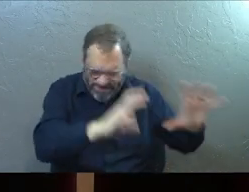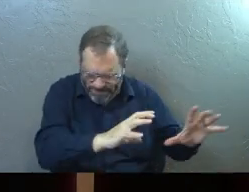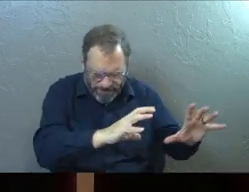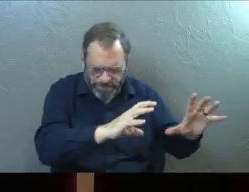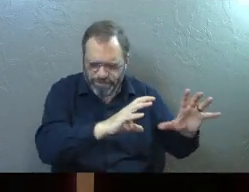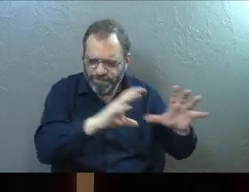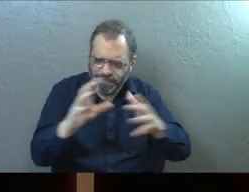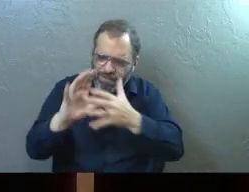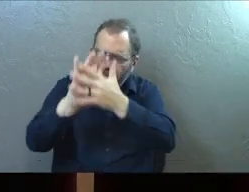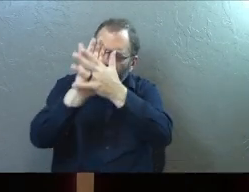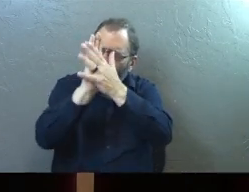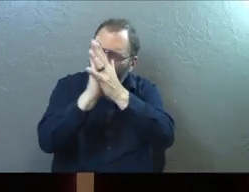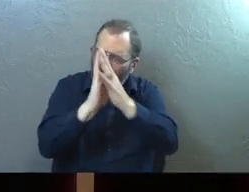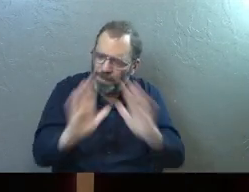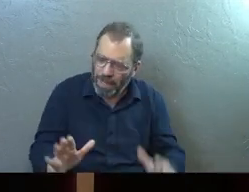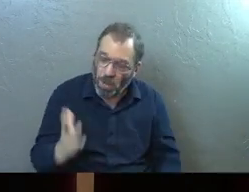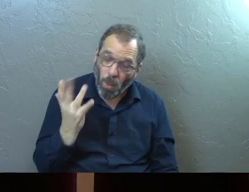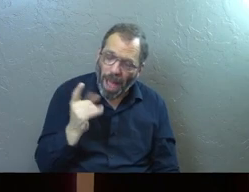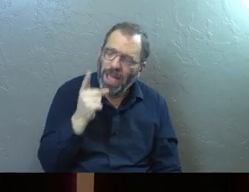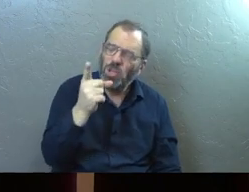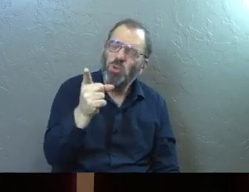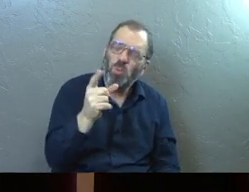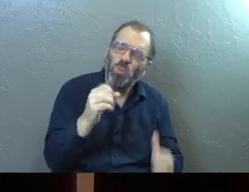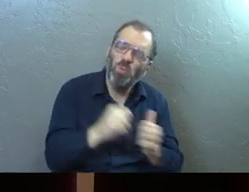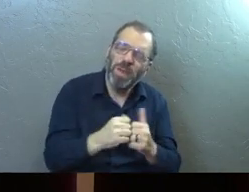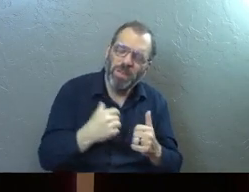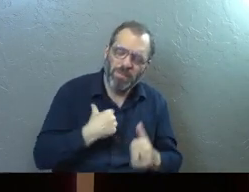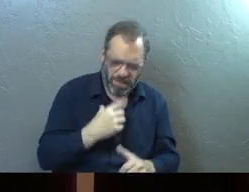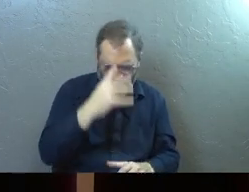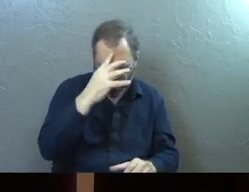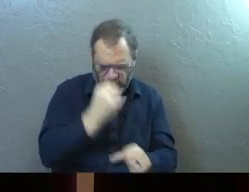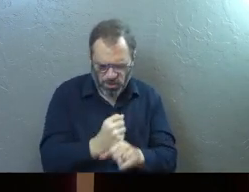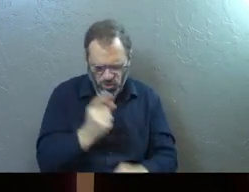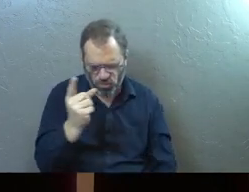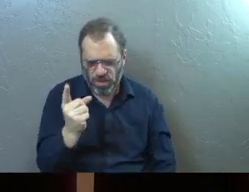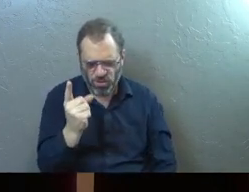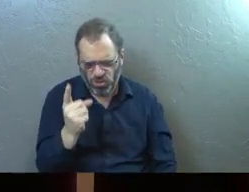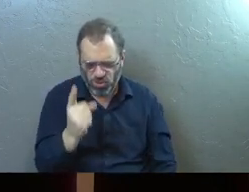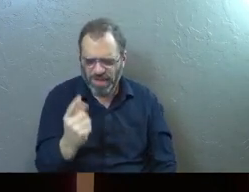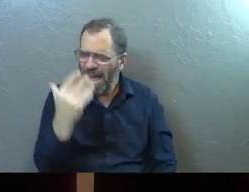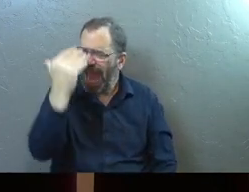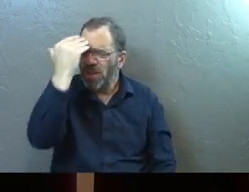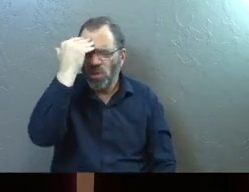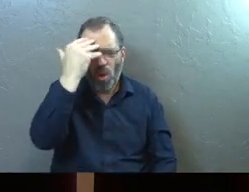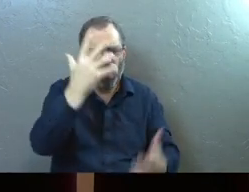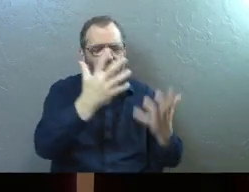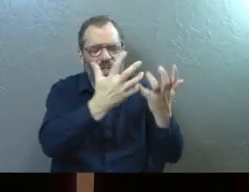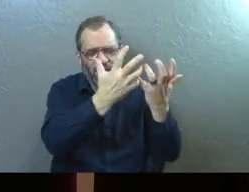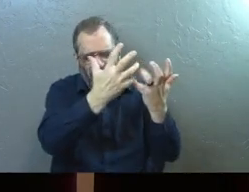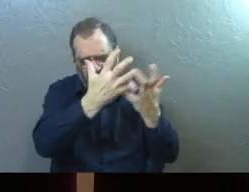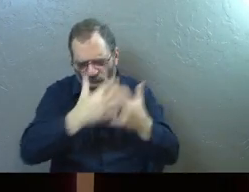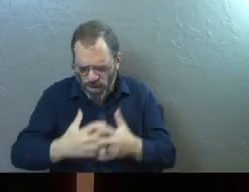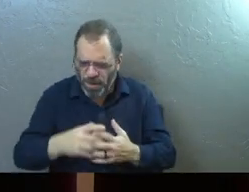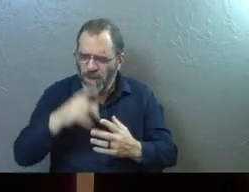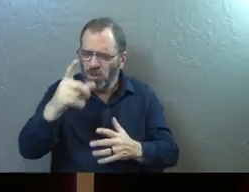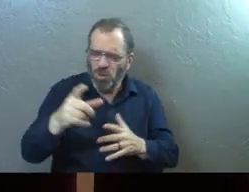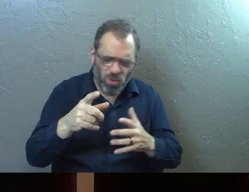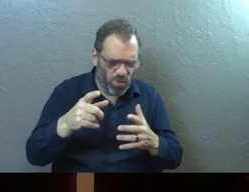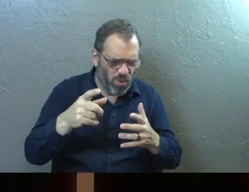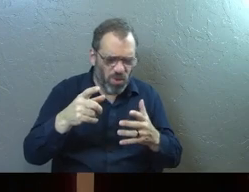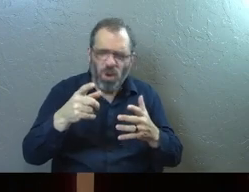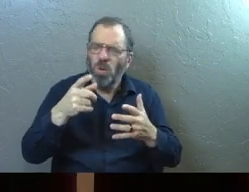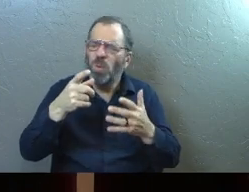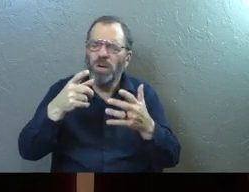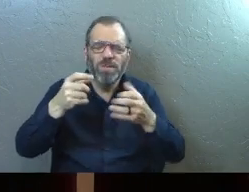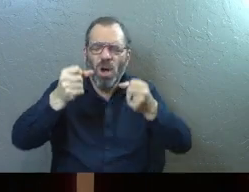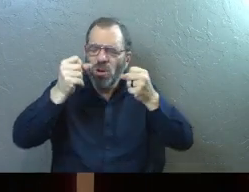have peace in my life because you're with me and I trust you. And I know that things are gonna work out. God, you're gonna cause things to